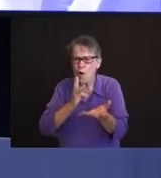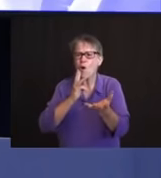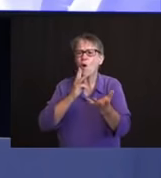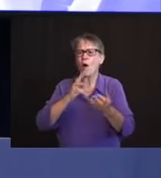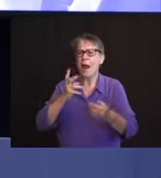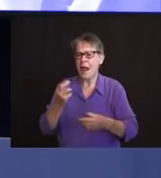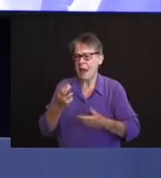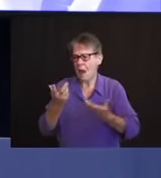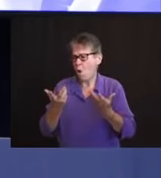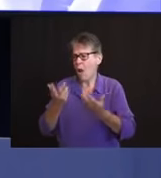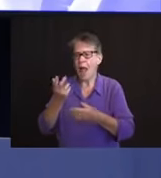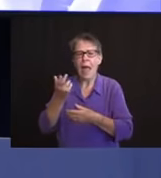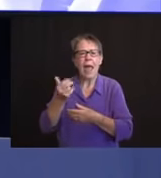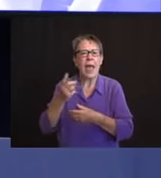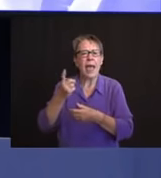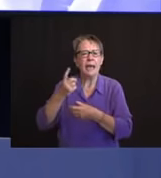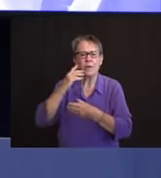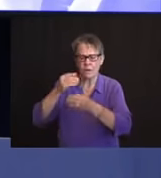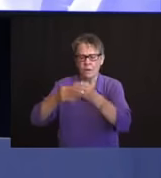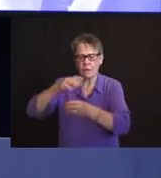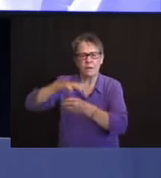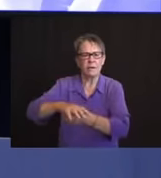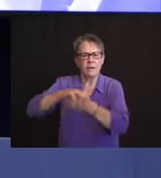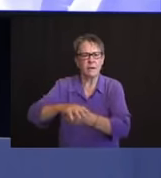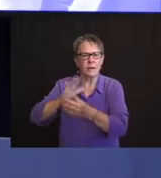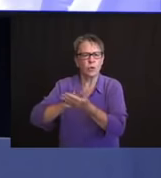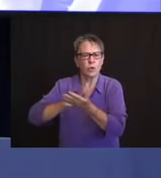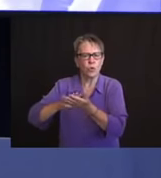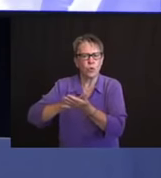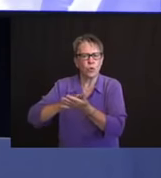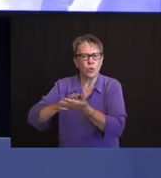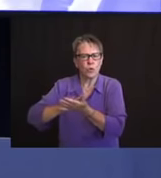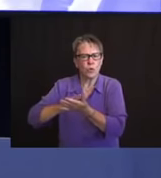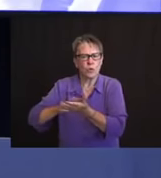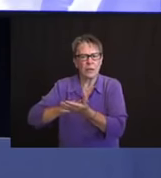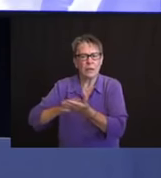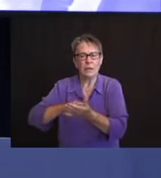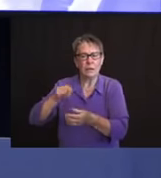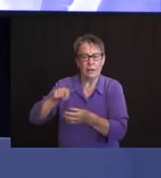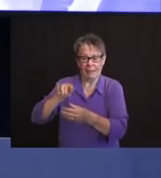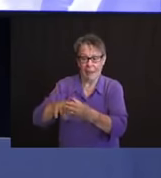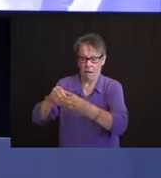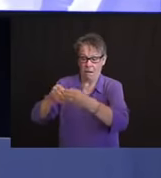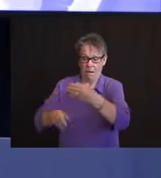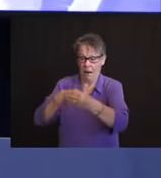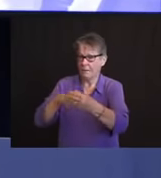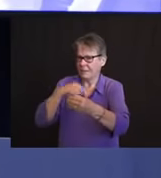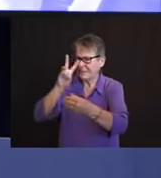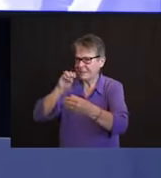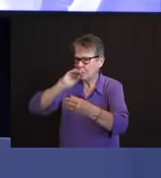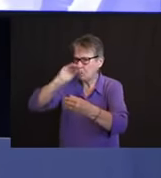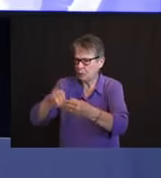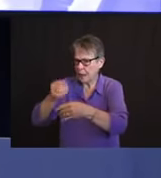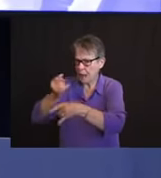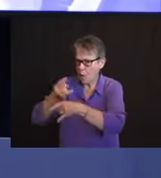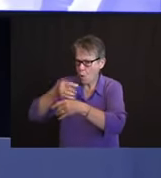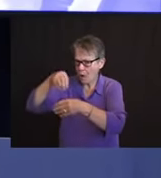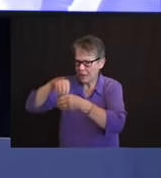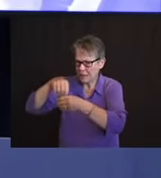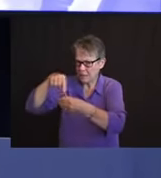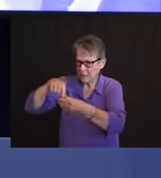60% alcohol. Cover your cough or sneeze with a tissue, and then throw the tissue in the trash. And clean and disinfect